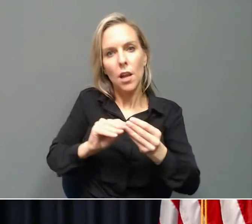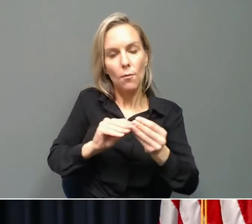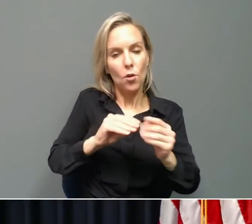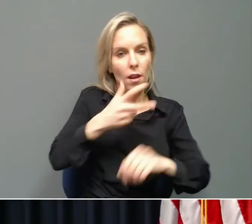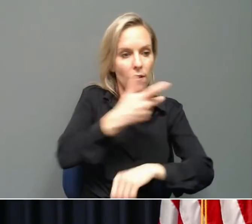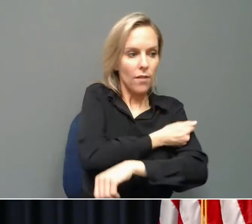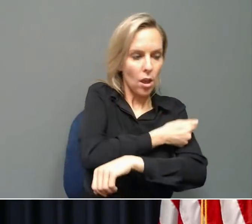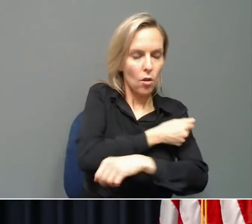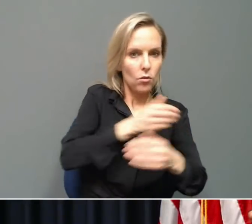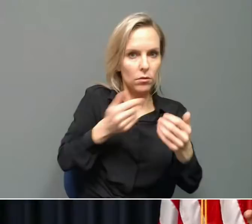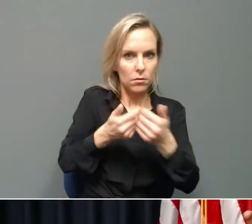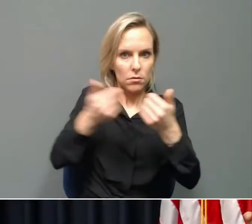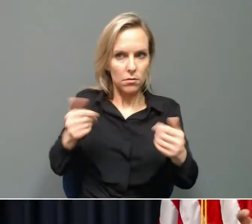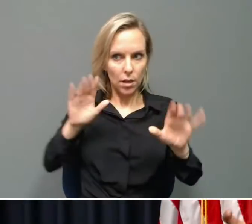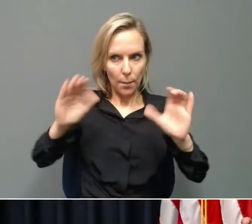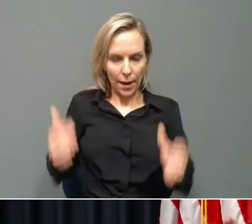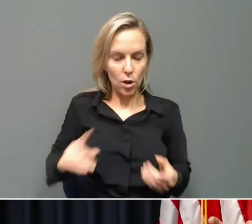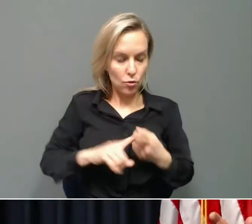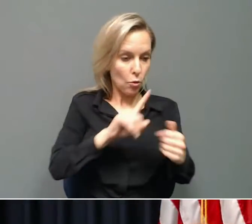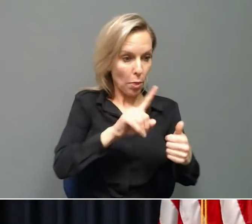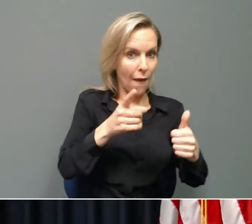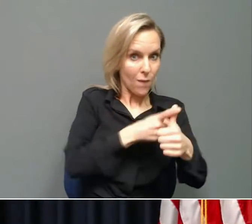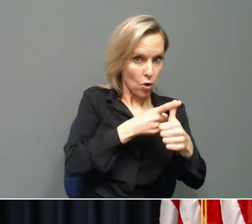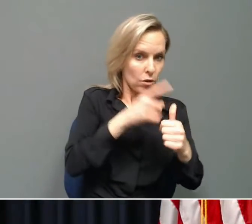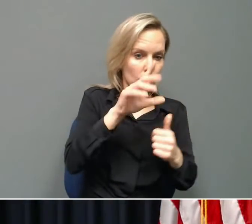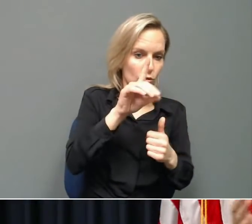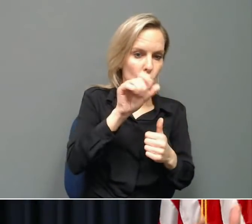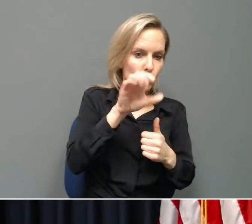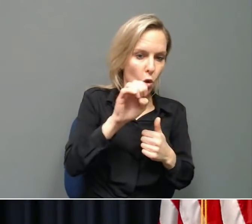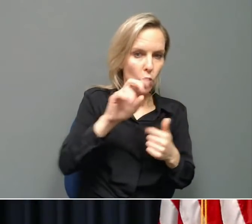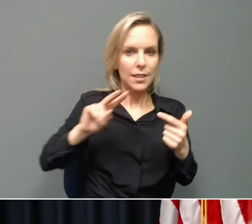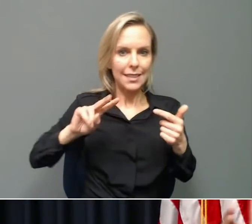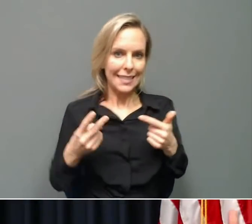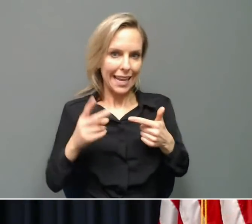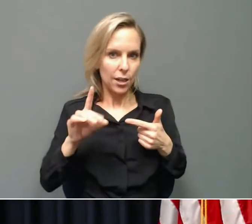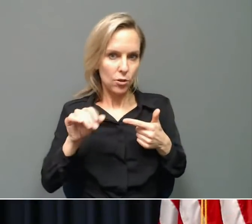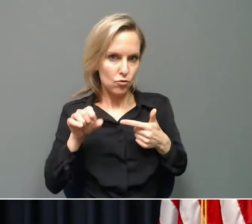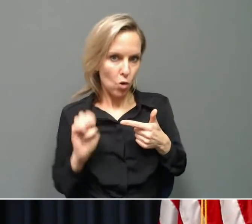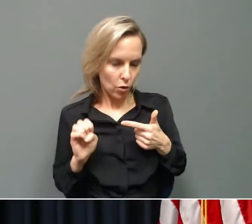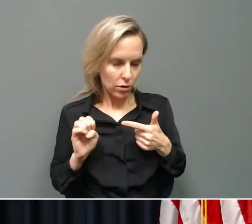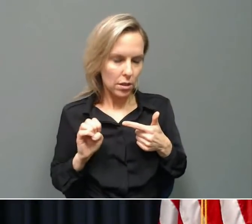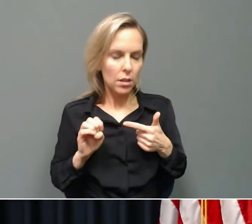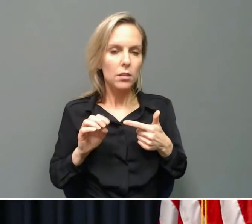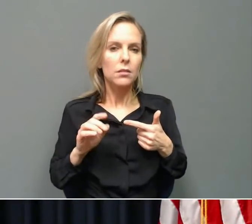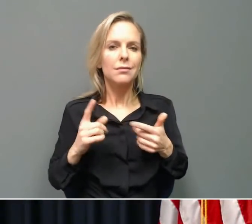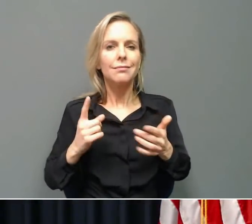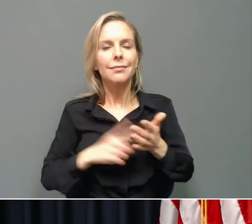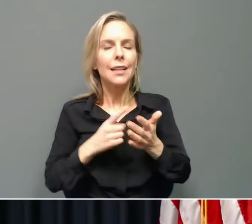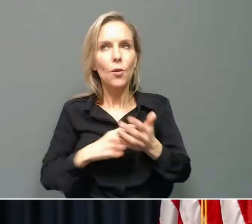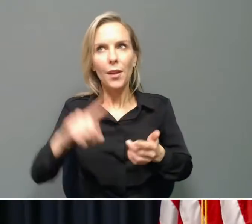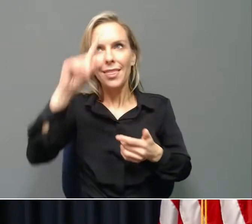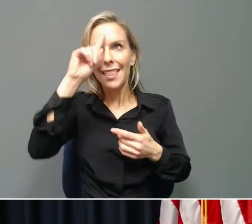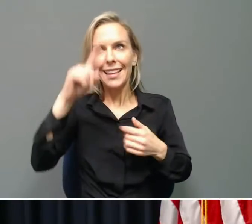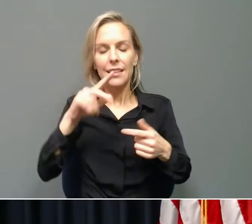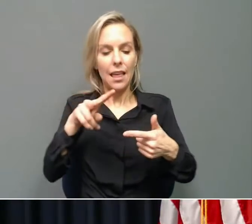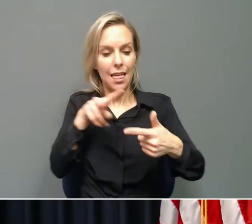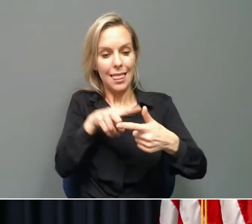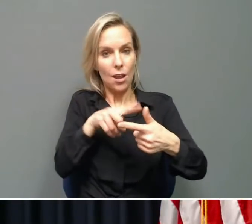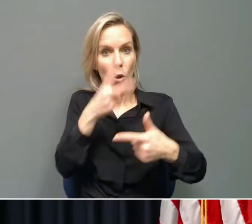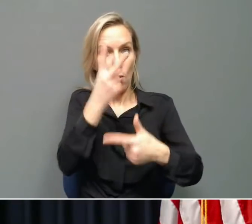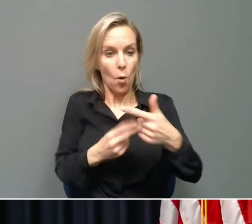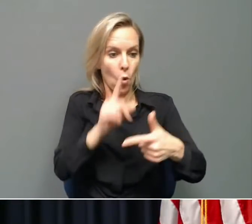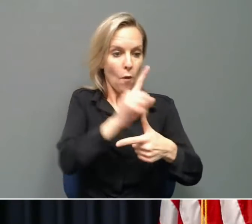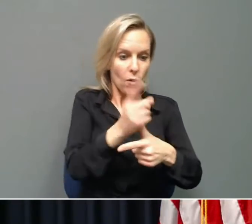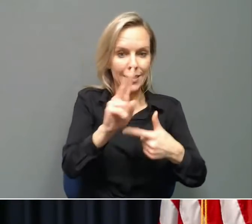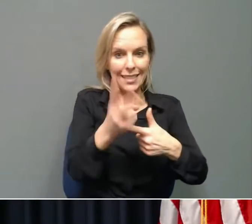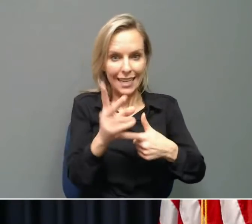dose and then we say second dose, which we sometimes think about as fully vaccinated. J&J only